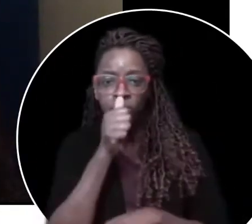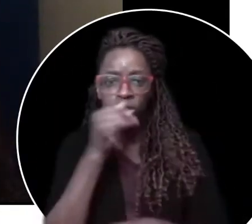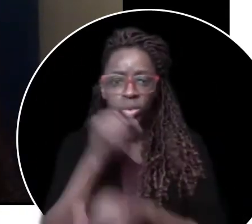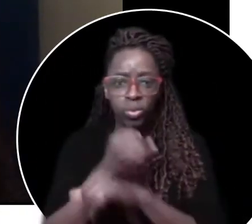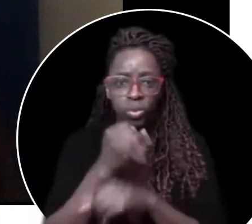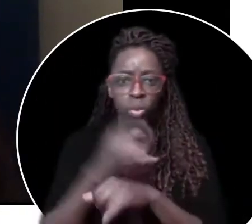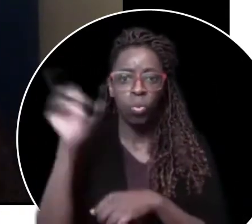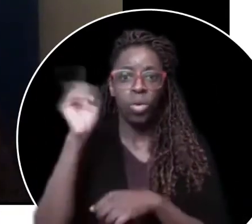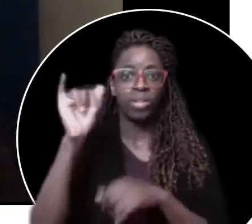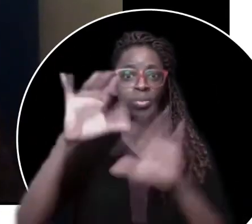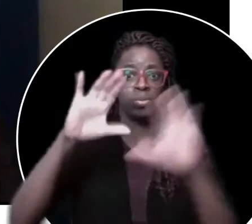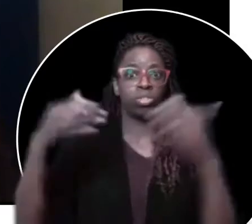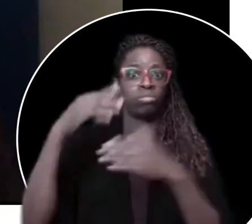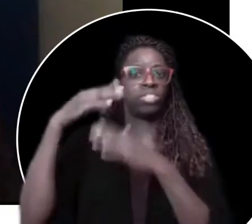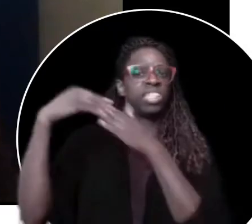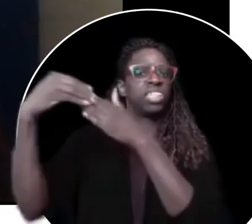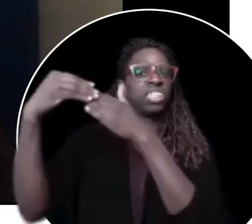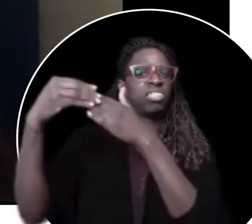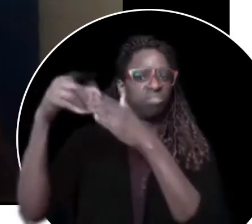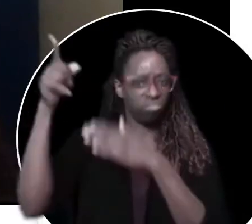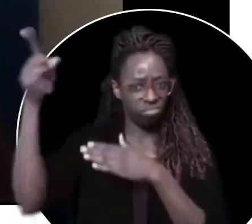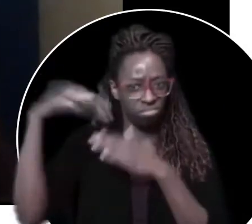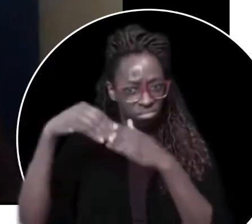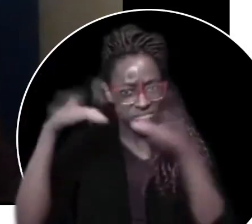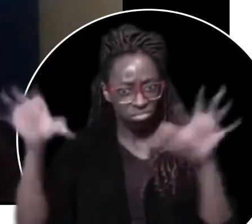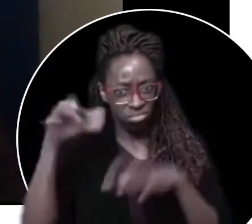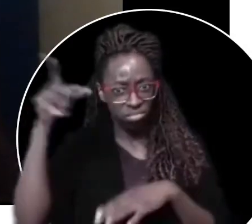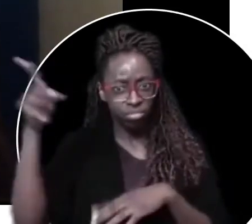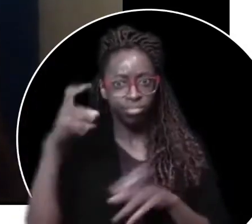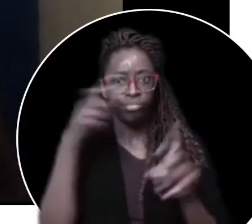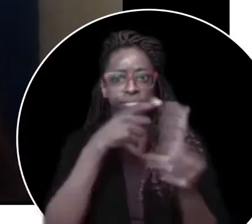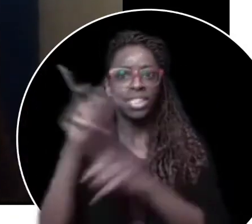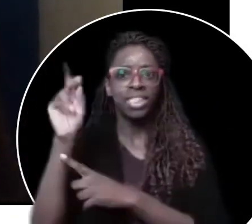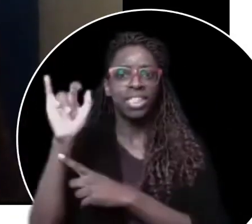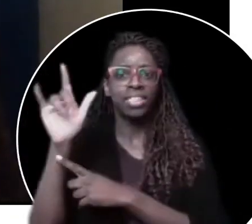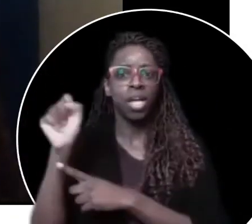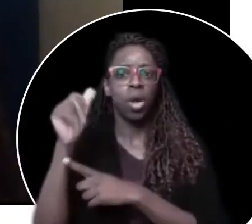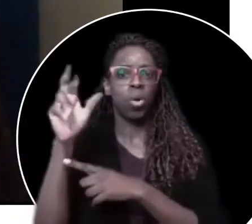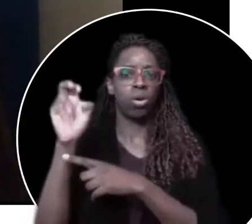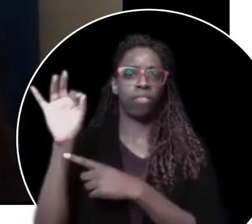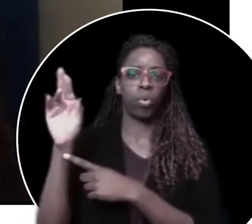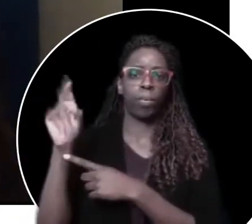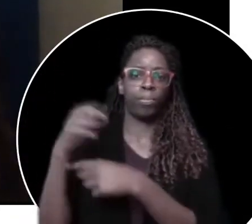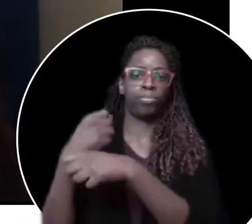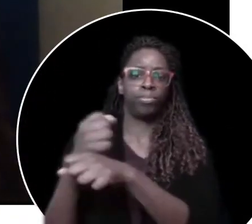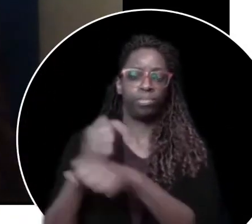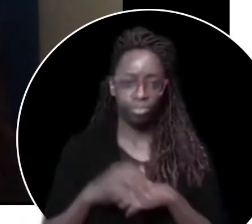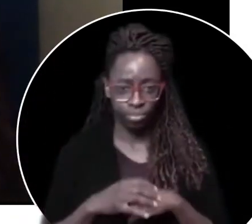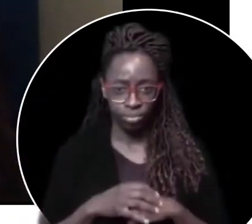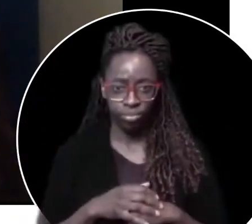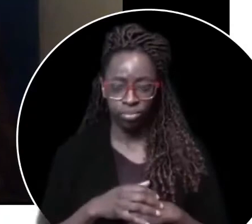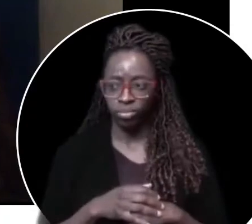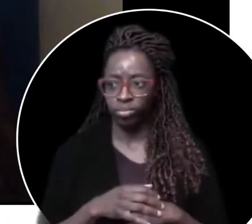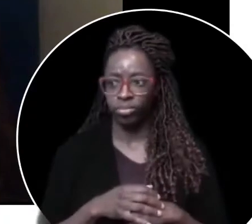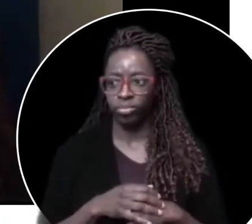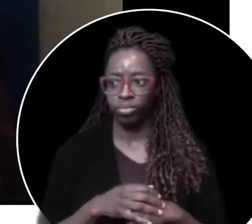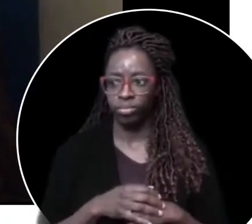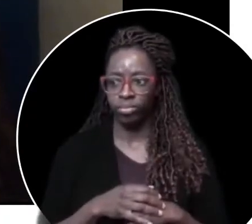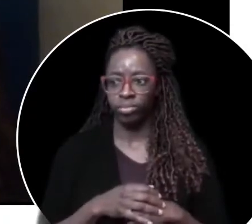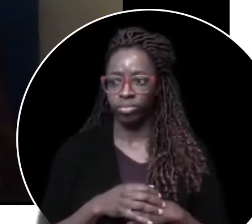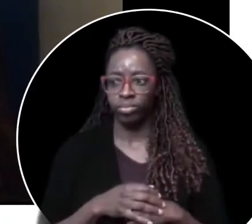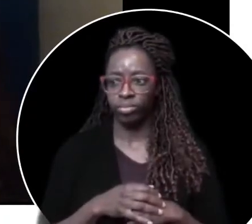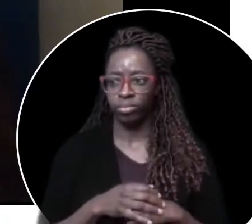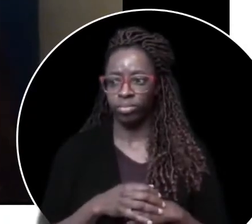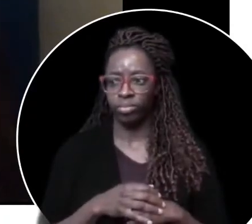resides precisely on its exclusion and exclusivity, on ideas of superiority that are grounded on